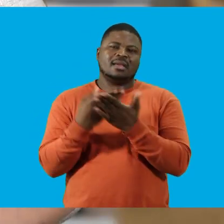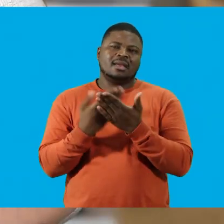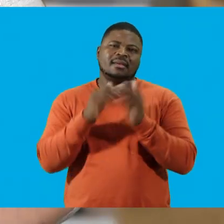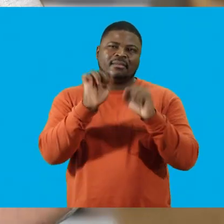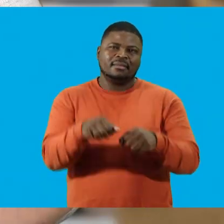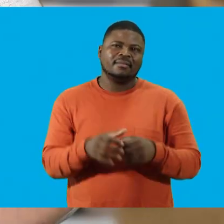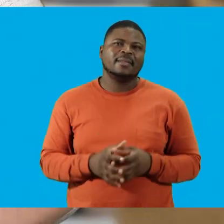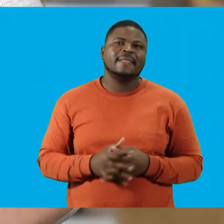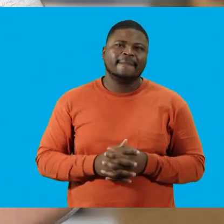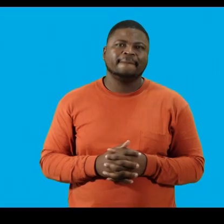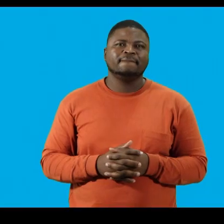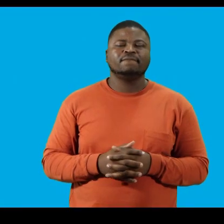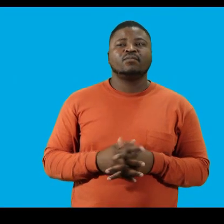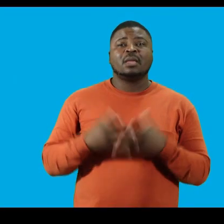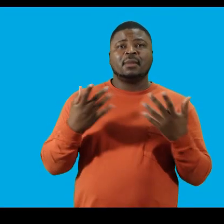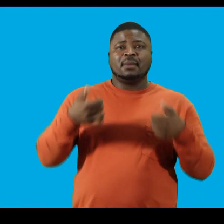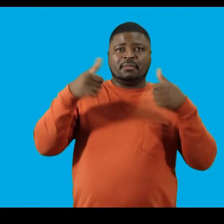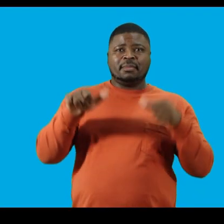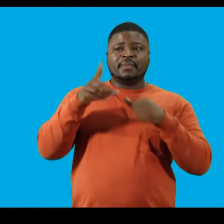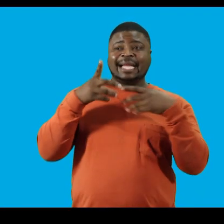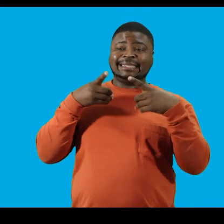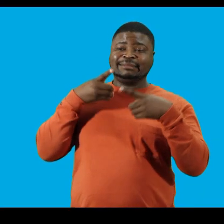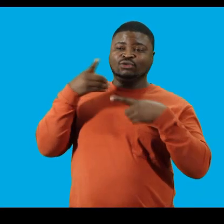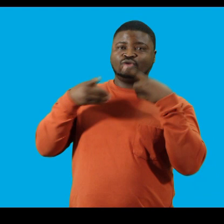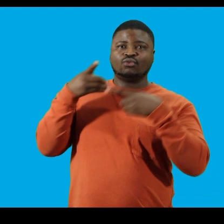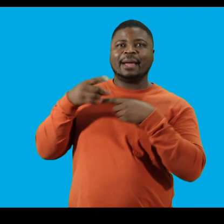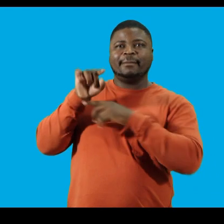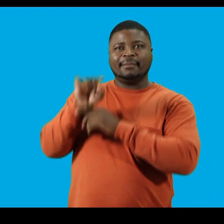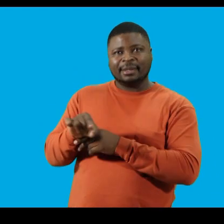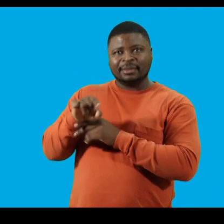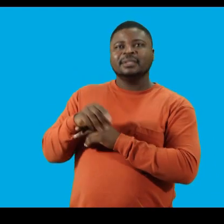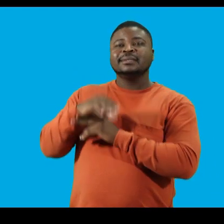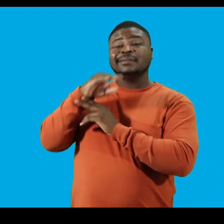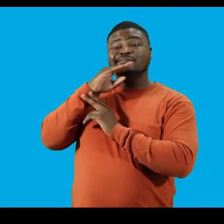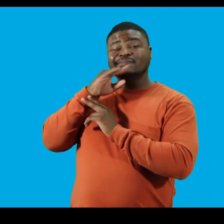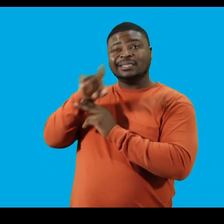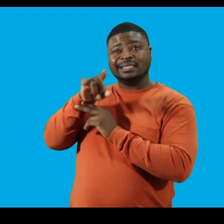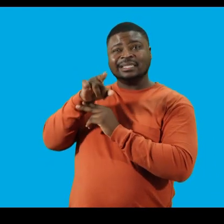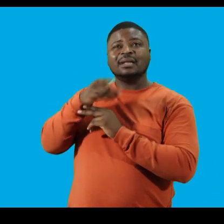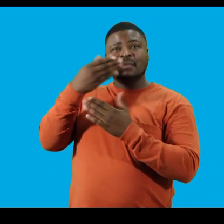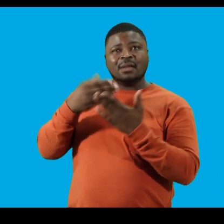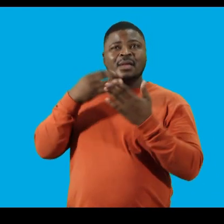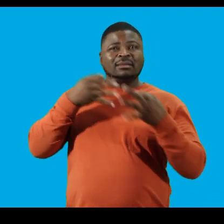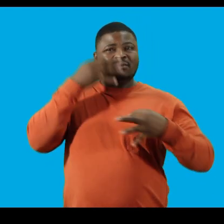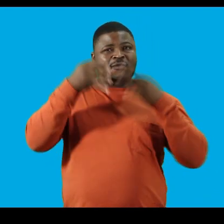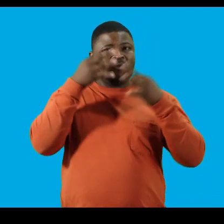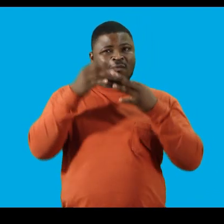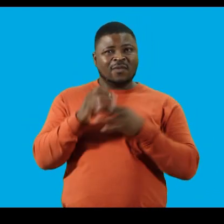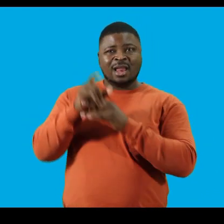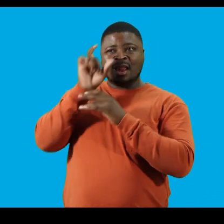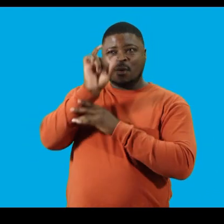Then, when we get to describe, that is where you need to state in words the main things or